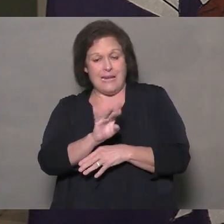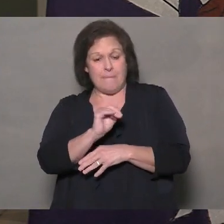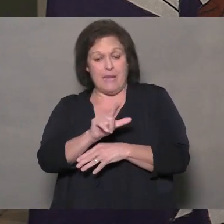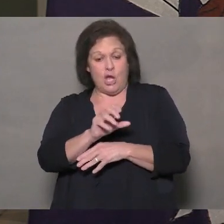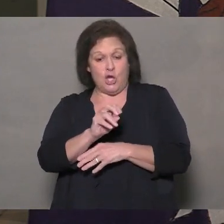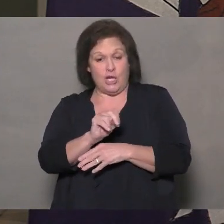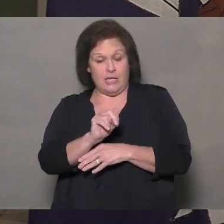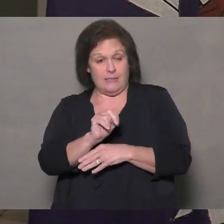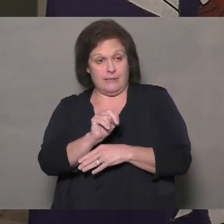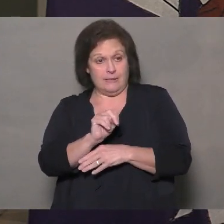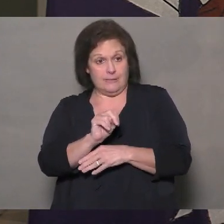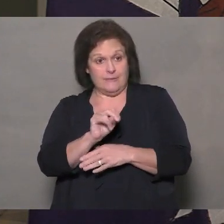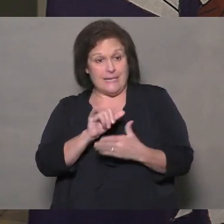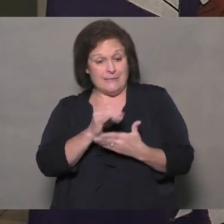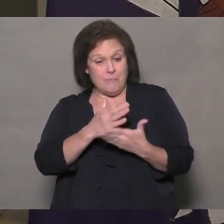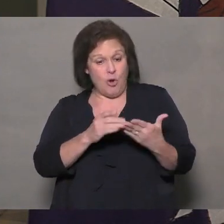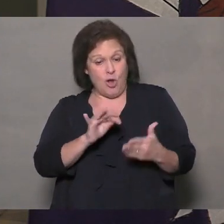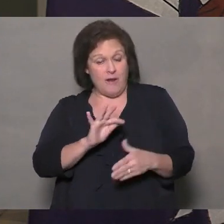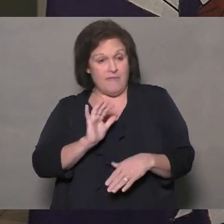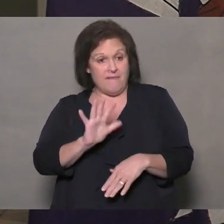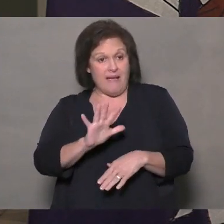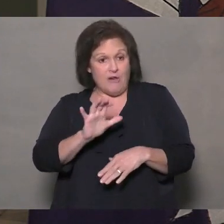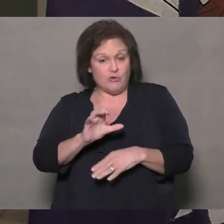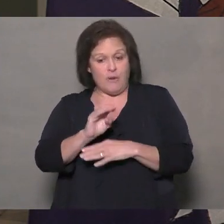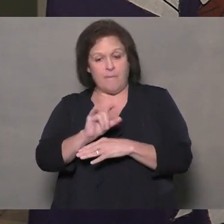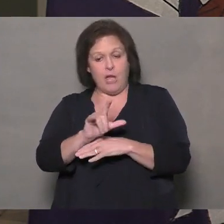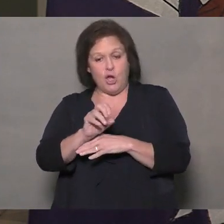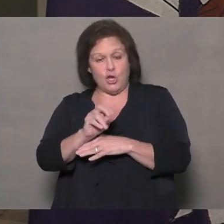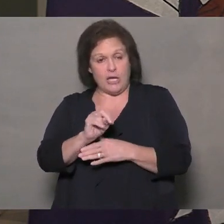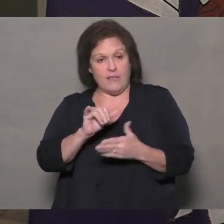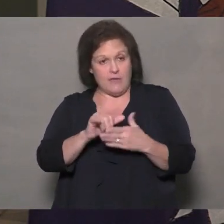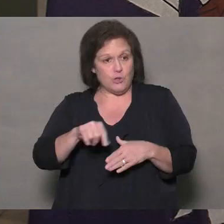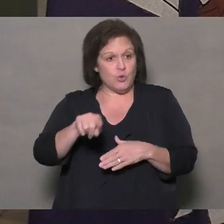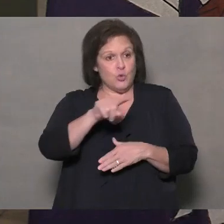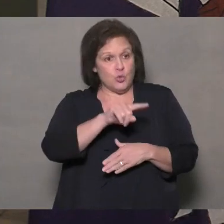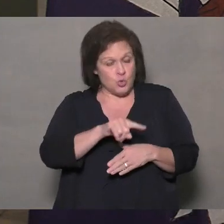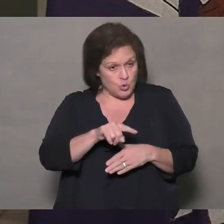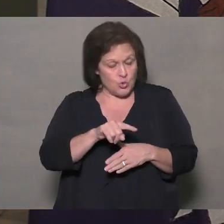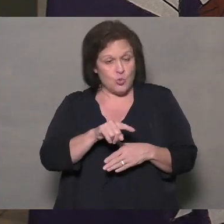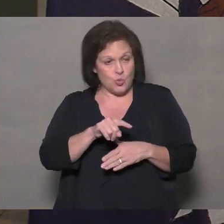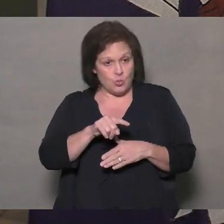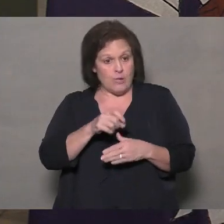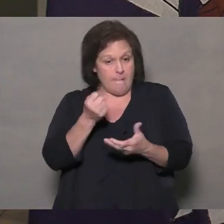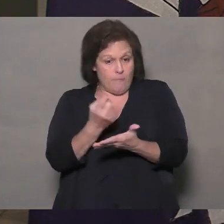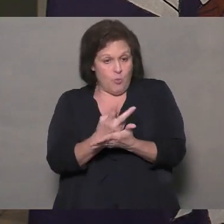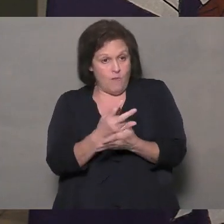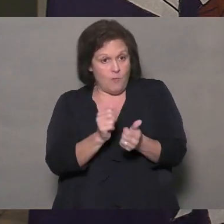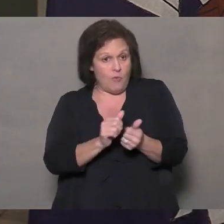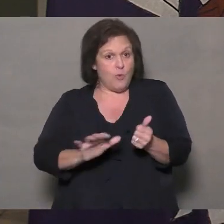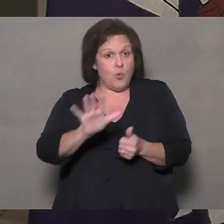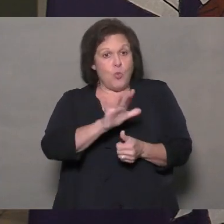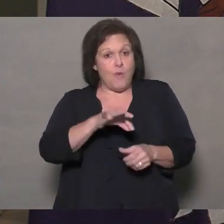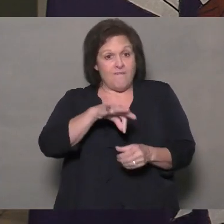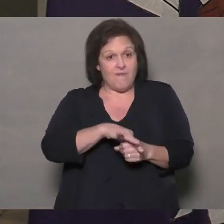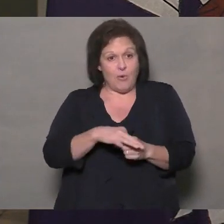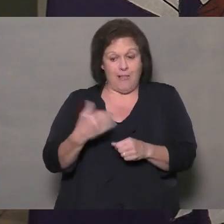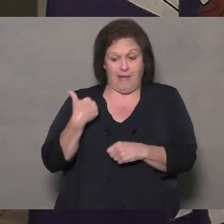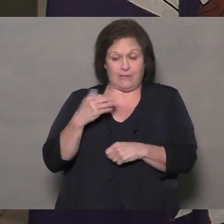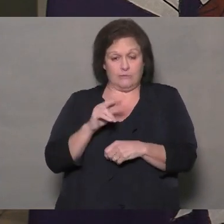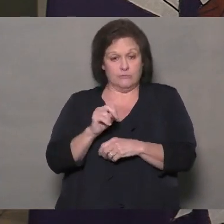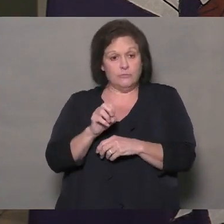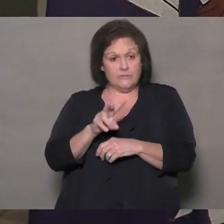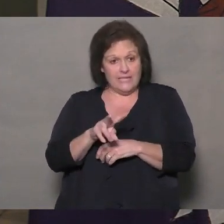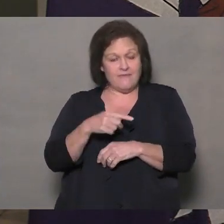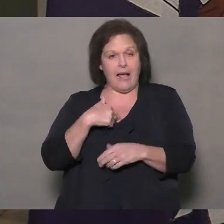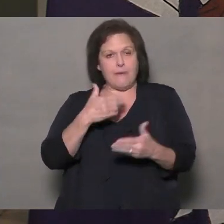million, are a part of the $500 million that you overwhelmingly approved with your vote last November.